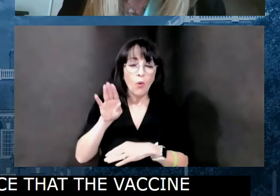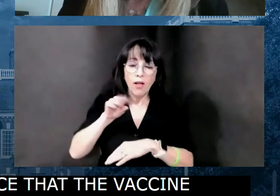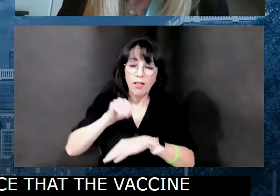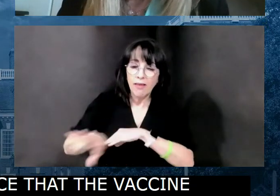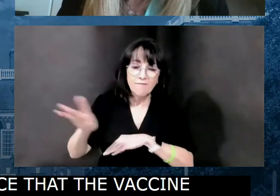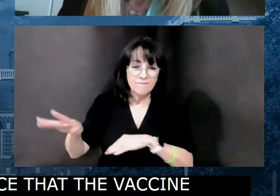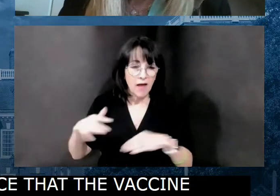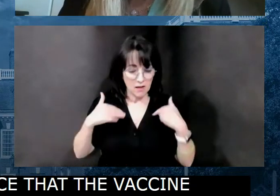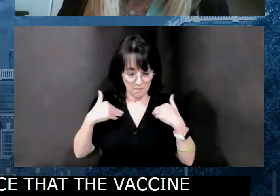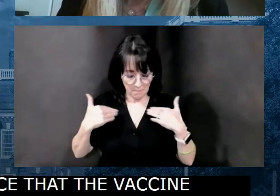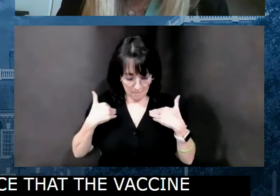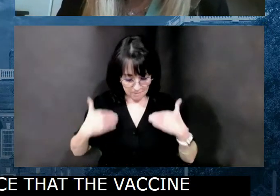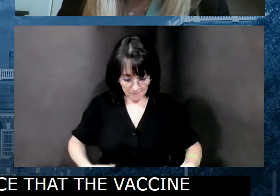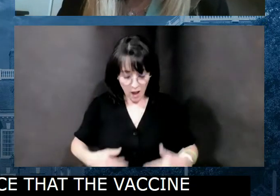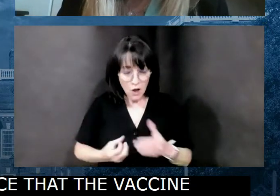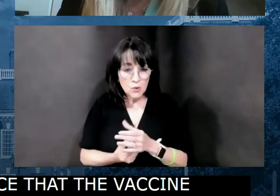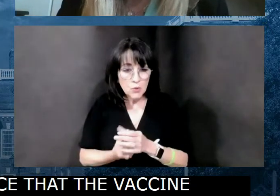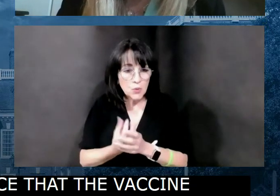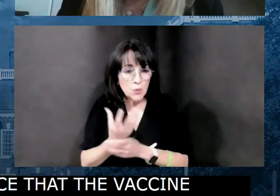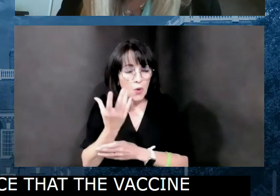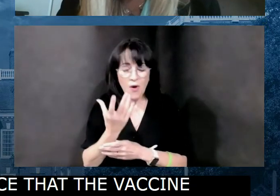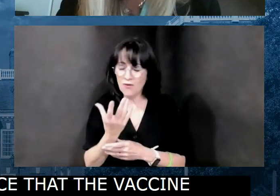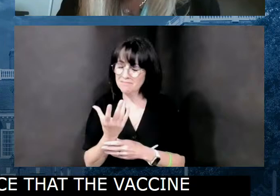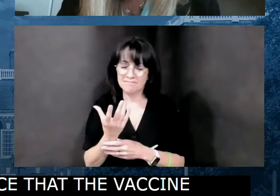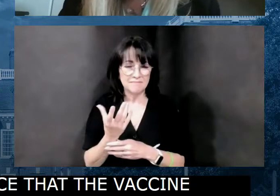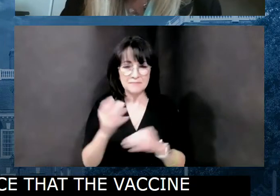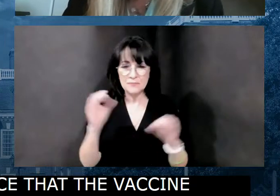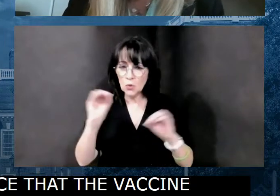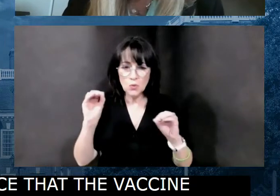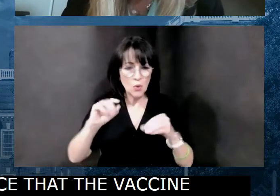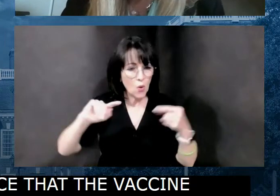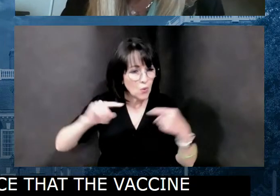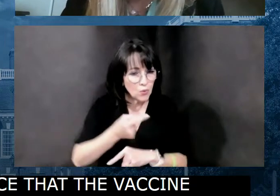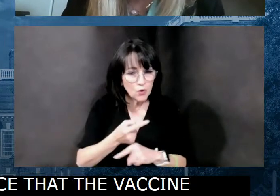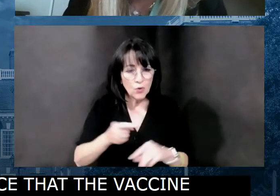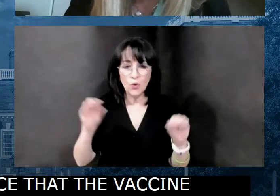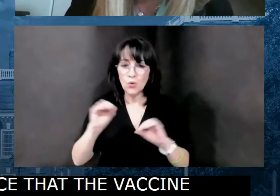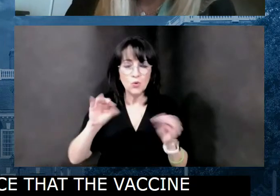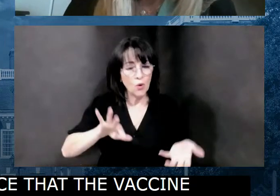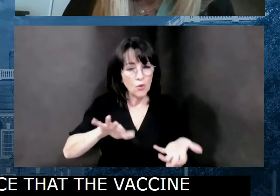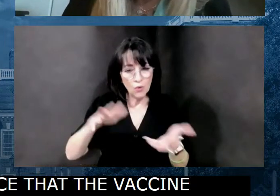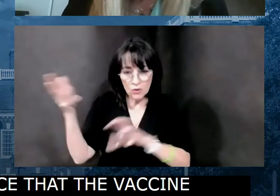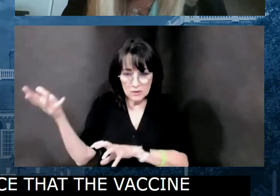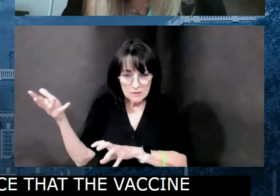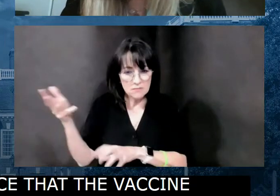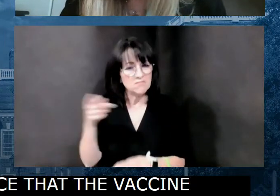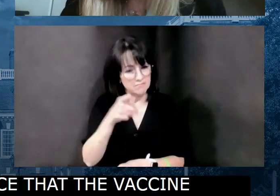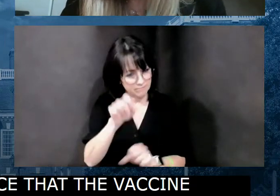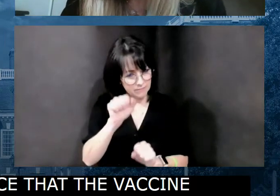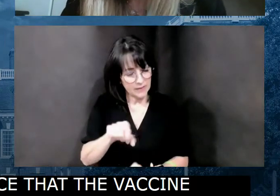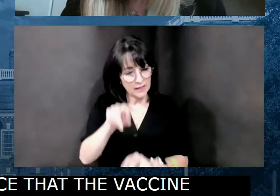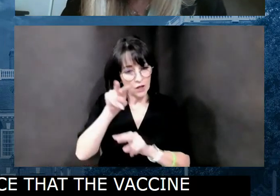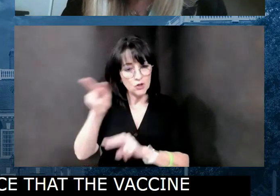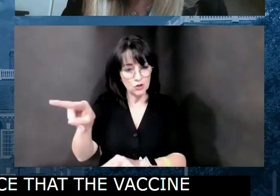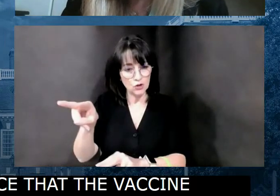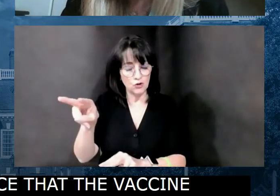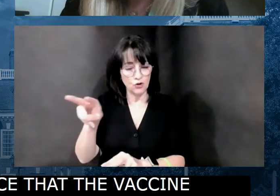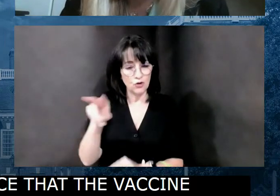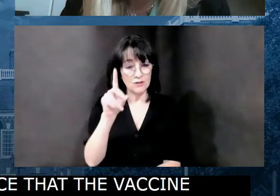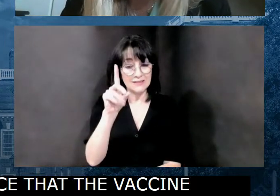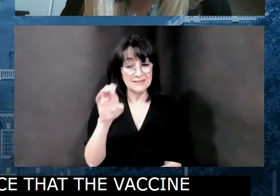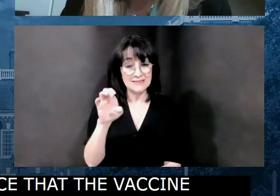again, you can go to de.gov/COVID vaccine under our frequently asked questions section to get